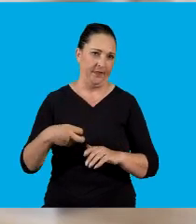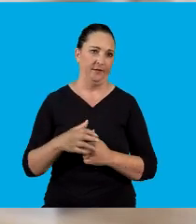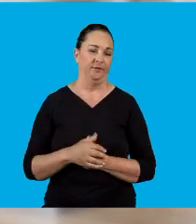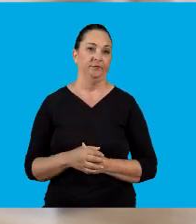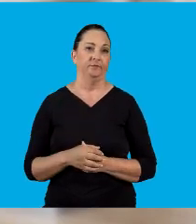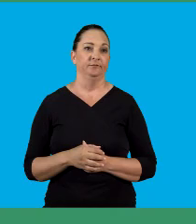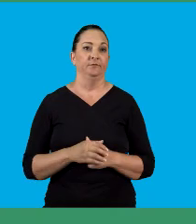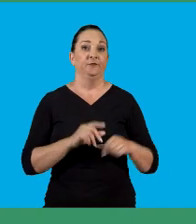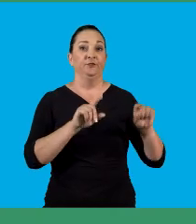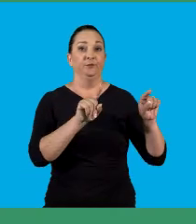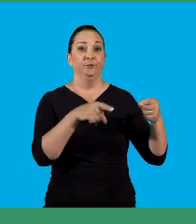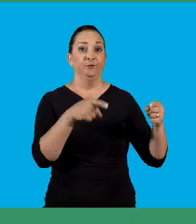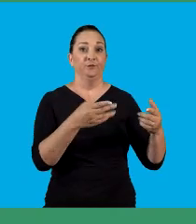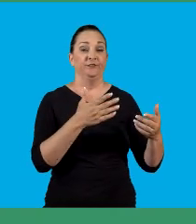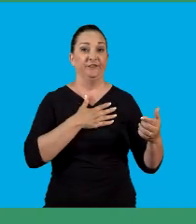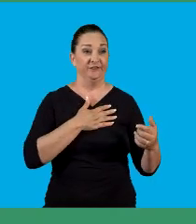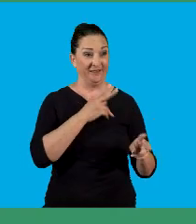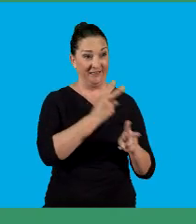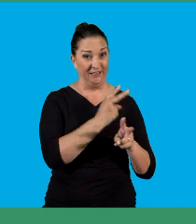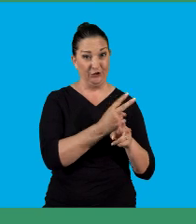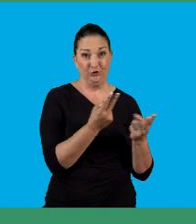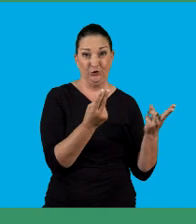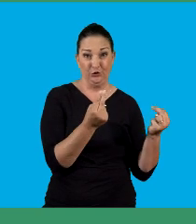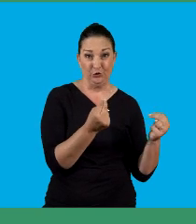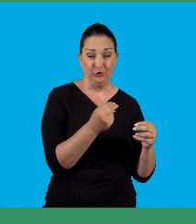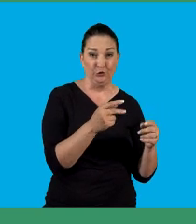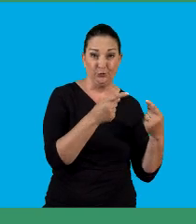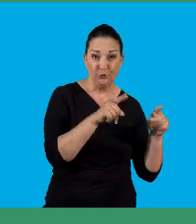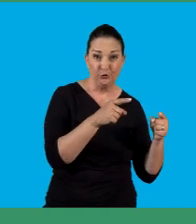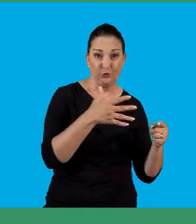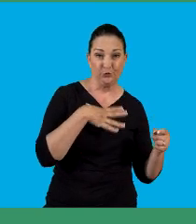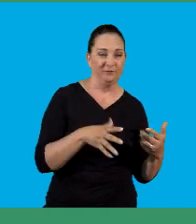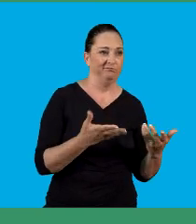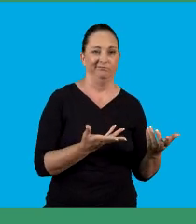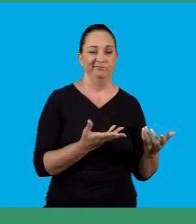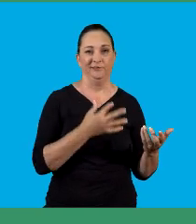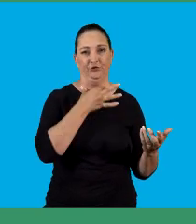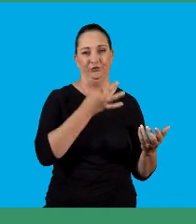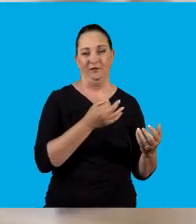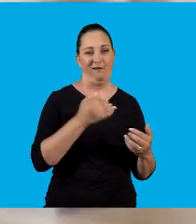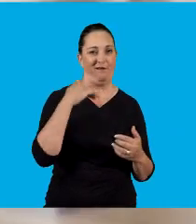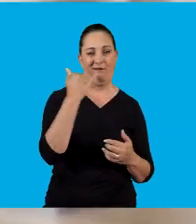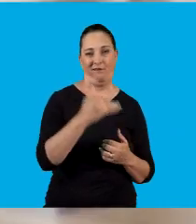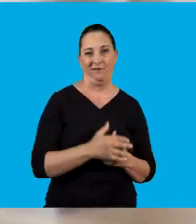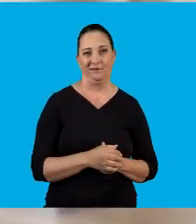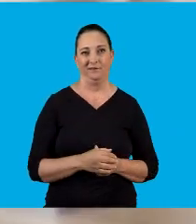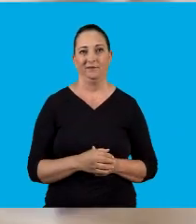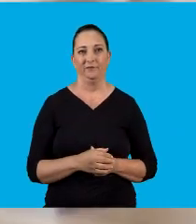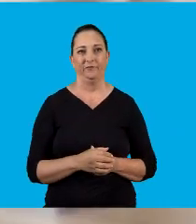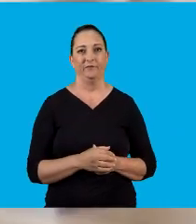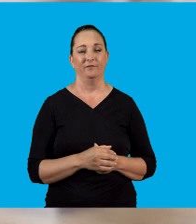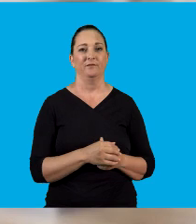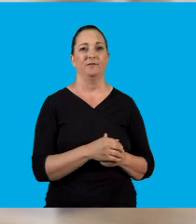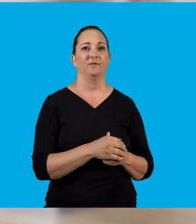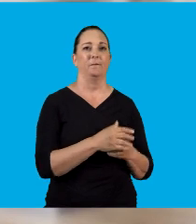Then the music industry feels reluctant to develop new talents as the element of risk is too high. So what happens